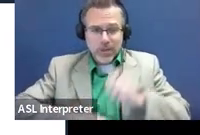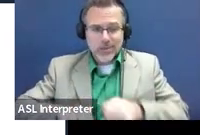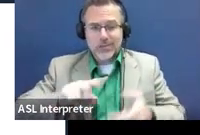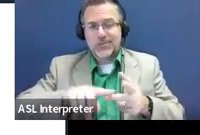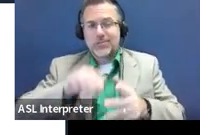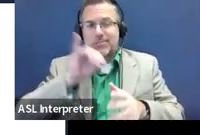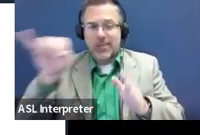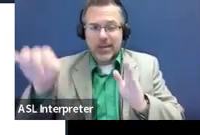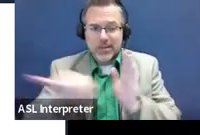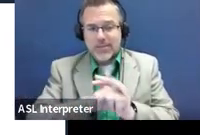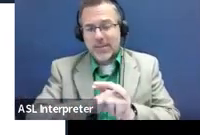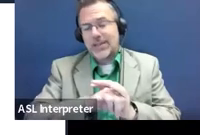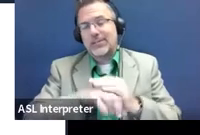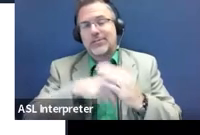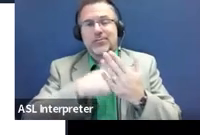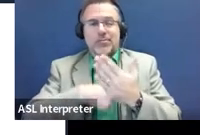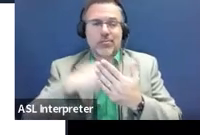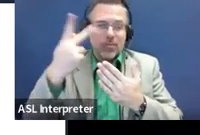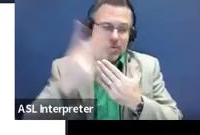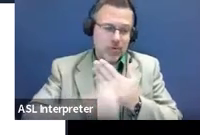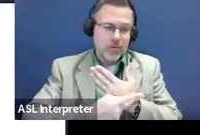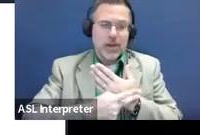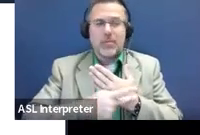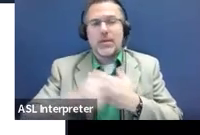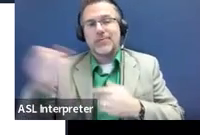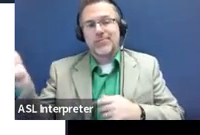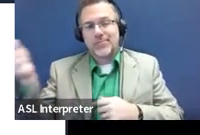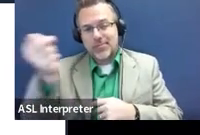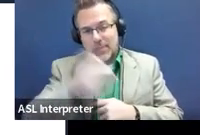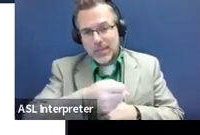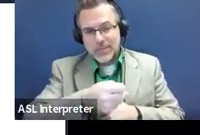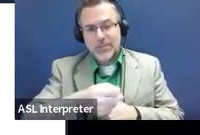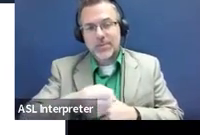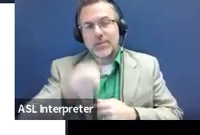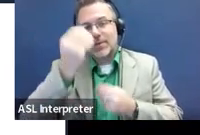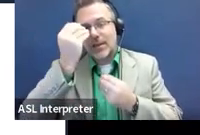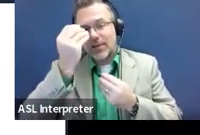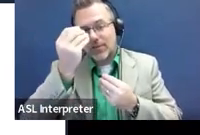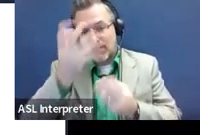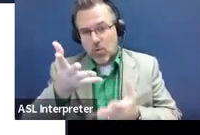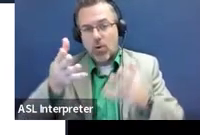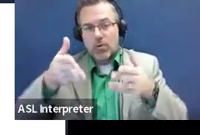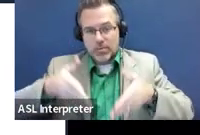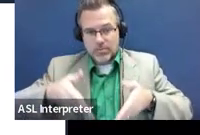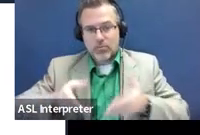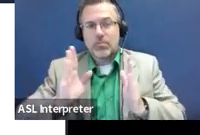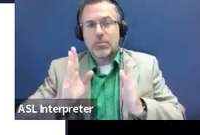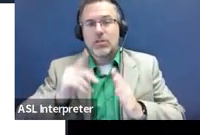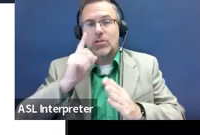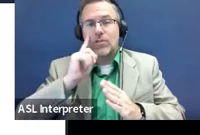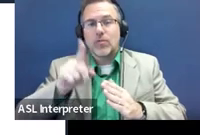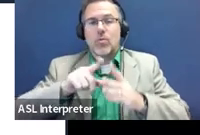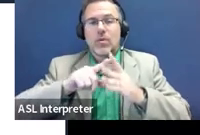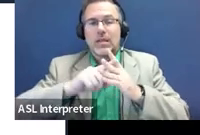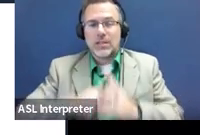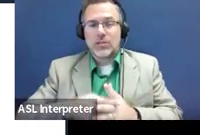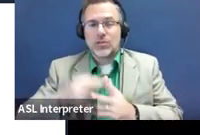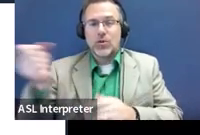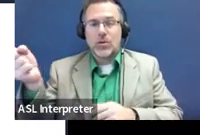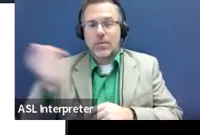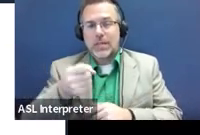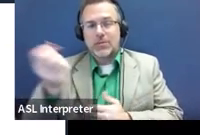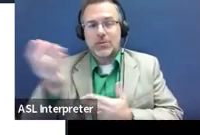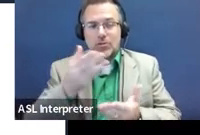placement, informed consent for initial placement of services, and provision of early intervention